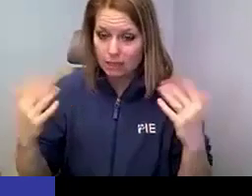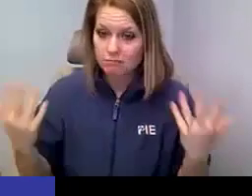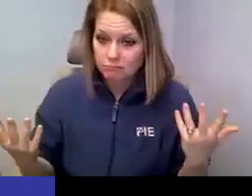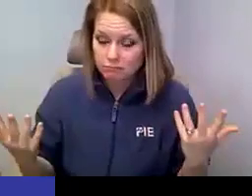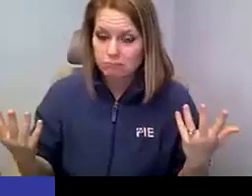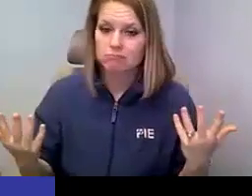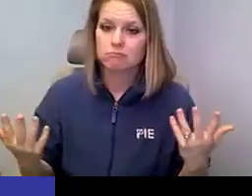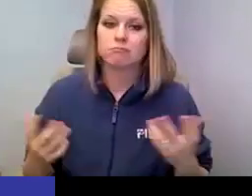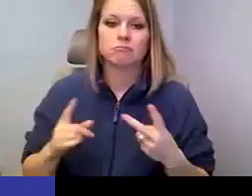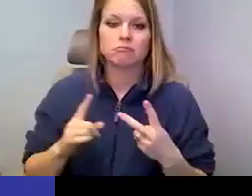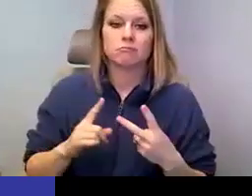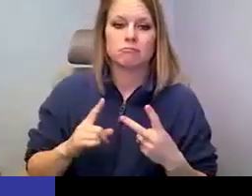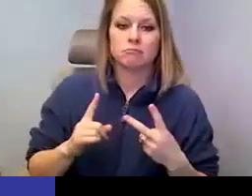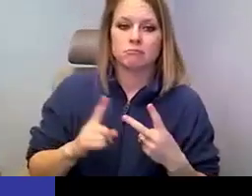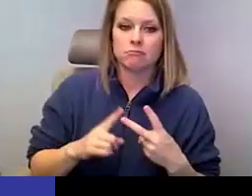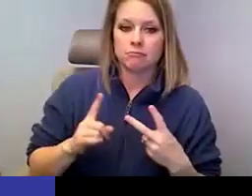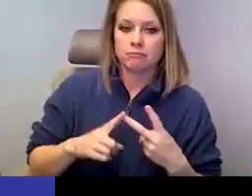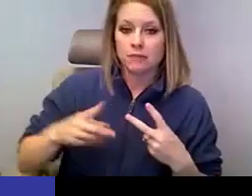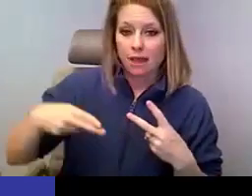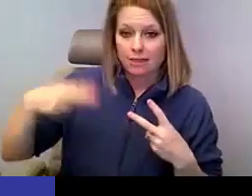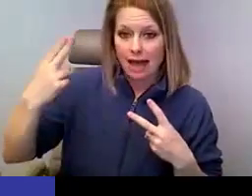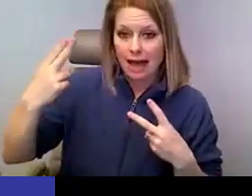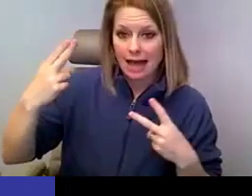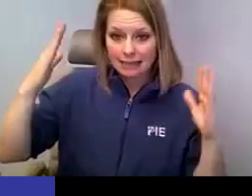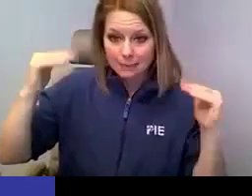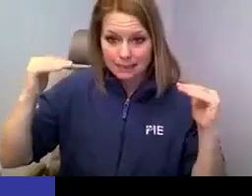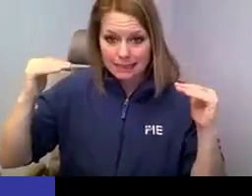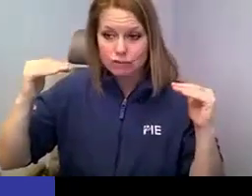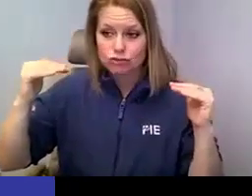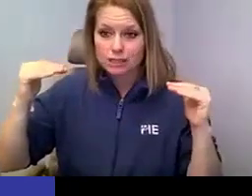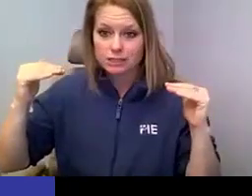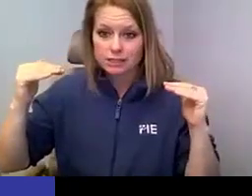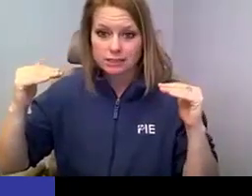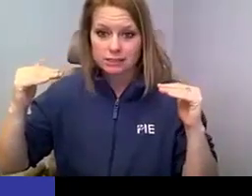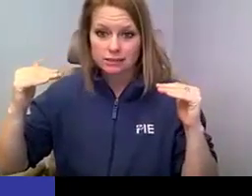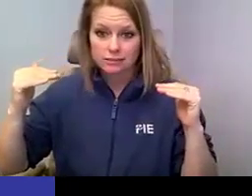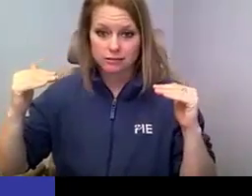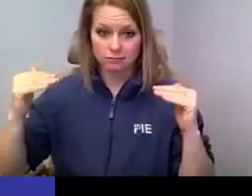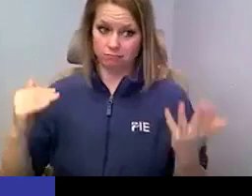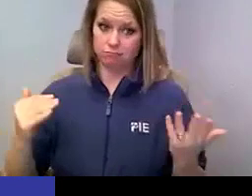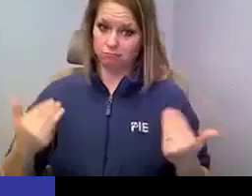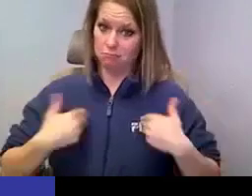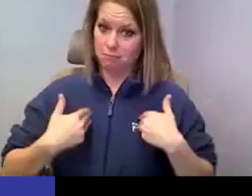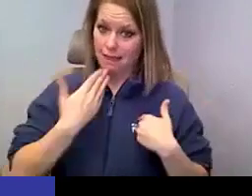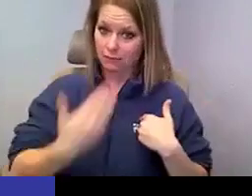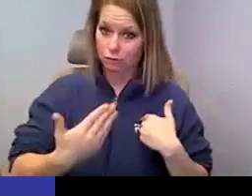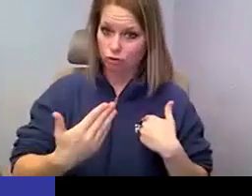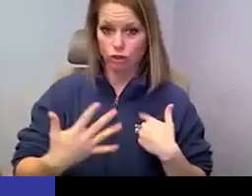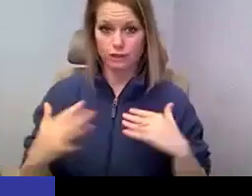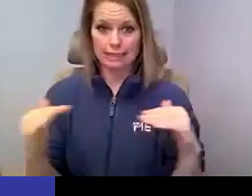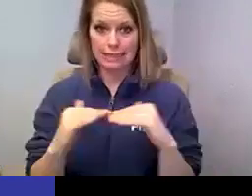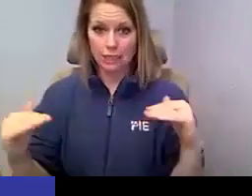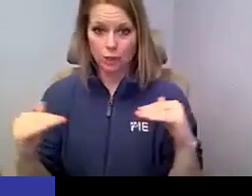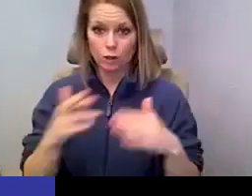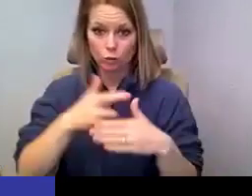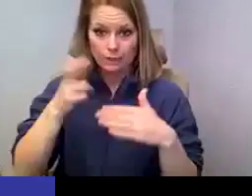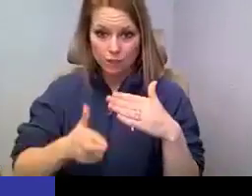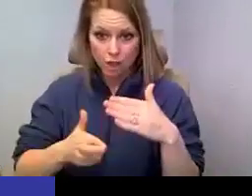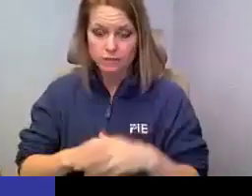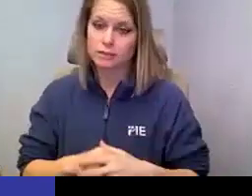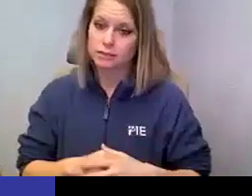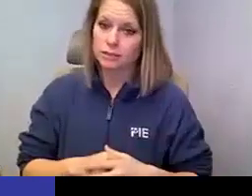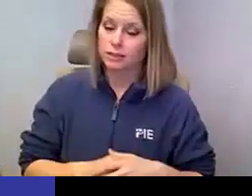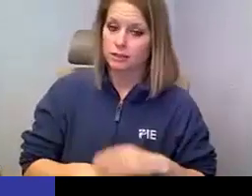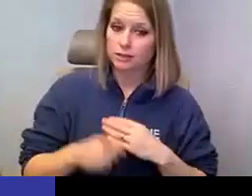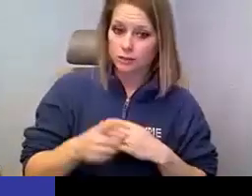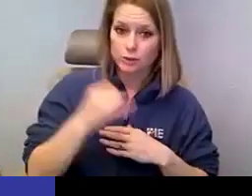are rigorous and high expectations in your curriculum and instruction achieving equitable results. These are foundational building blocks that can lead to poor